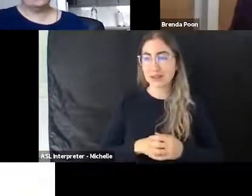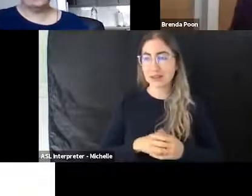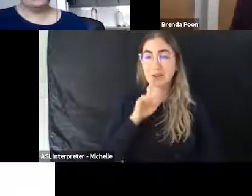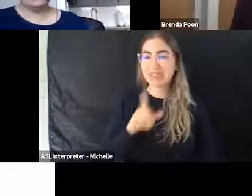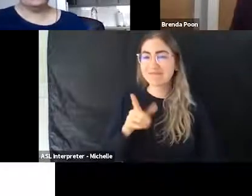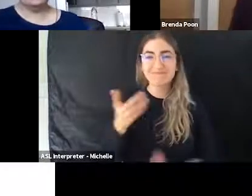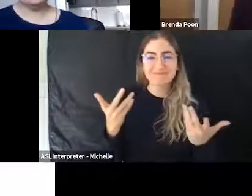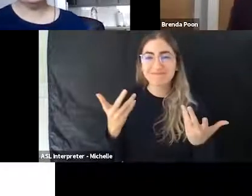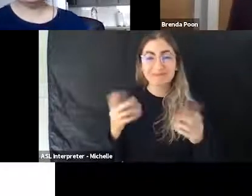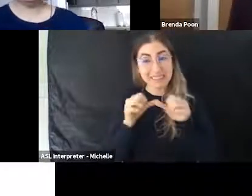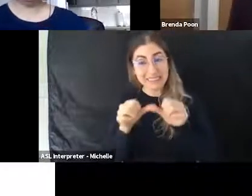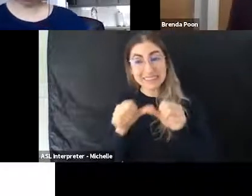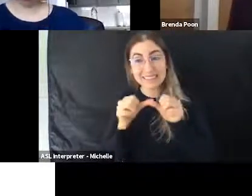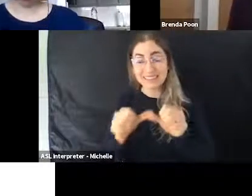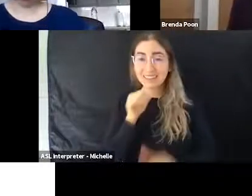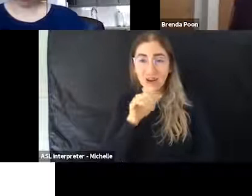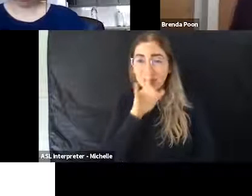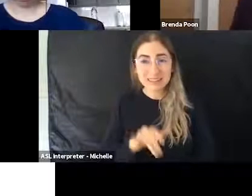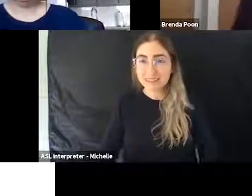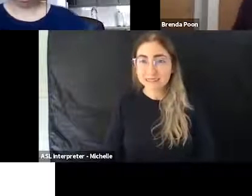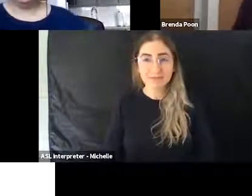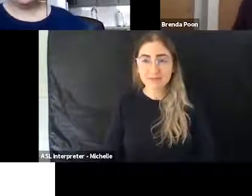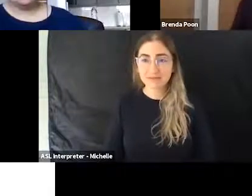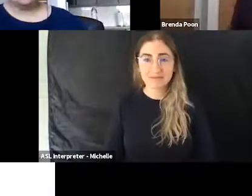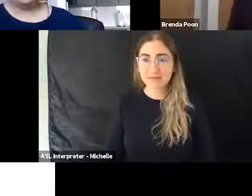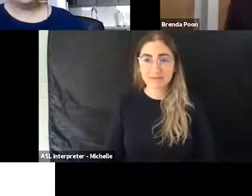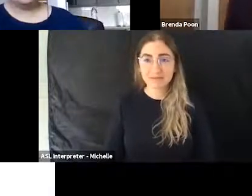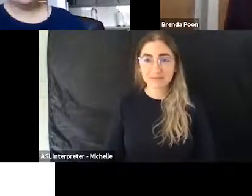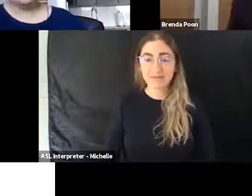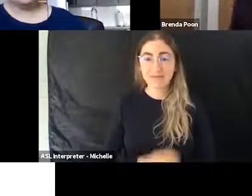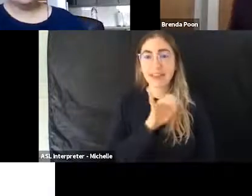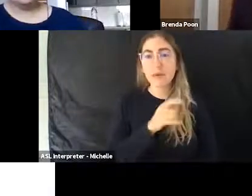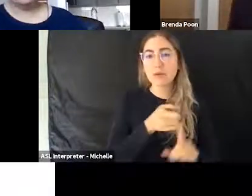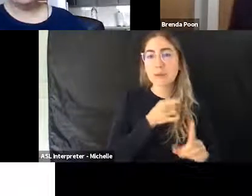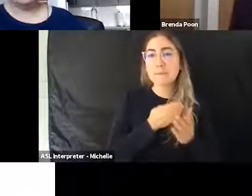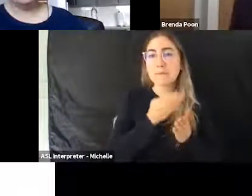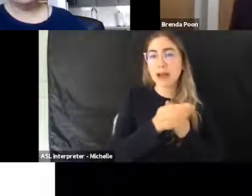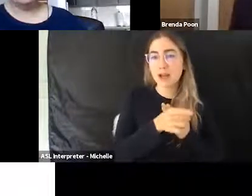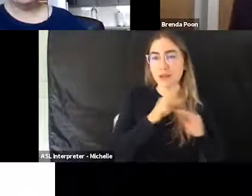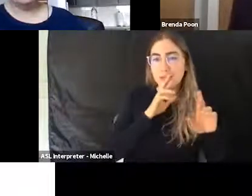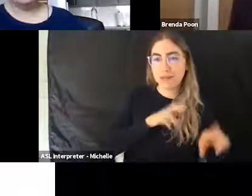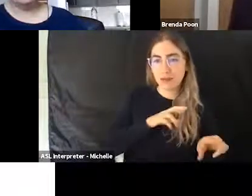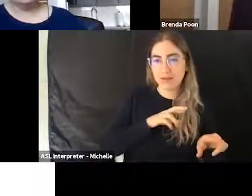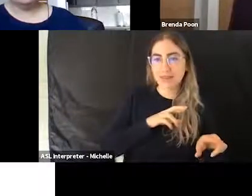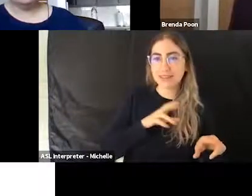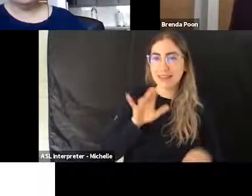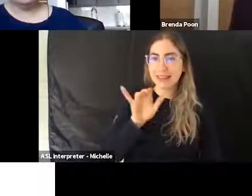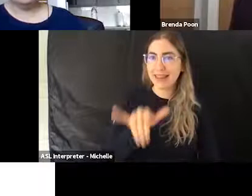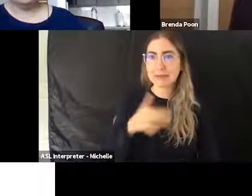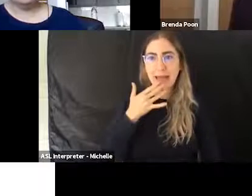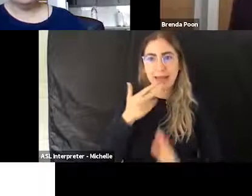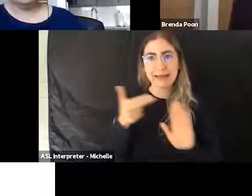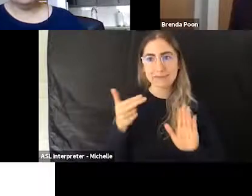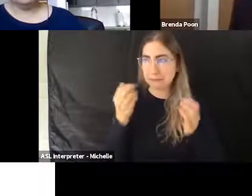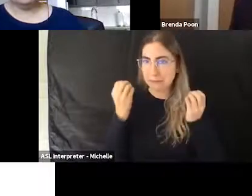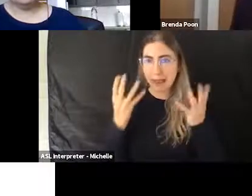noted by our respondents, and this was a part that was really highlighted, I'd say, by multiple